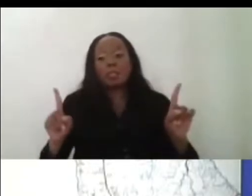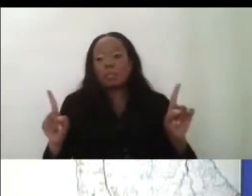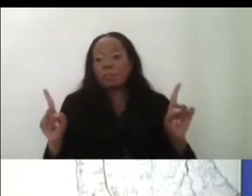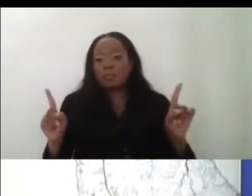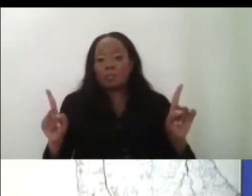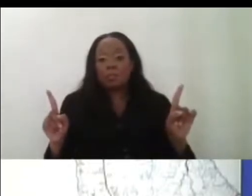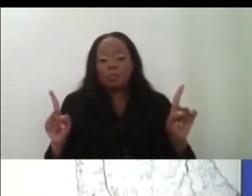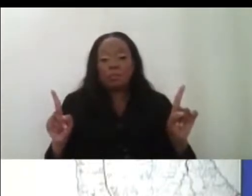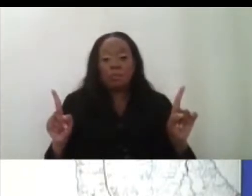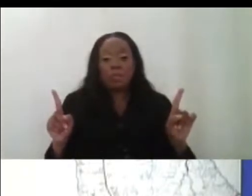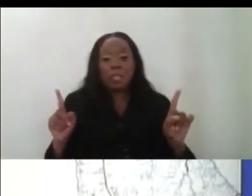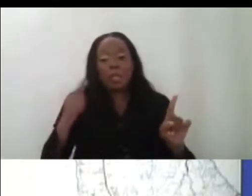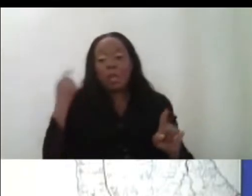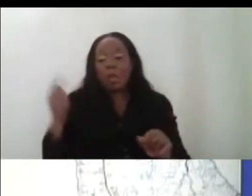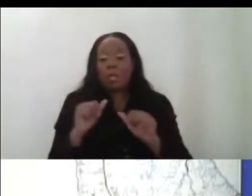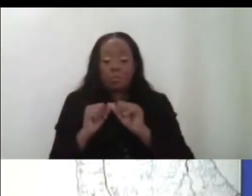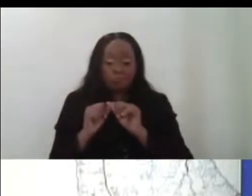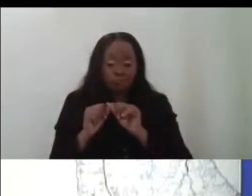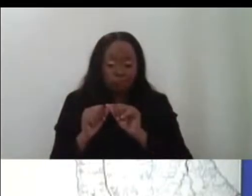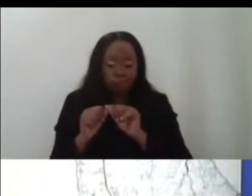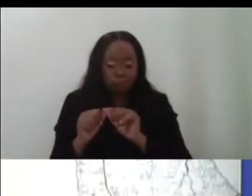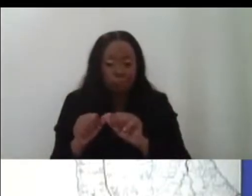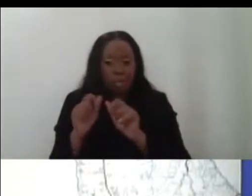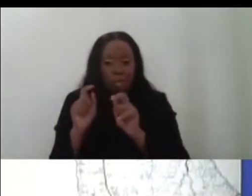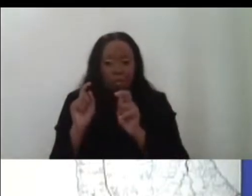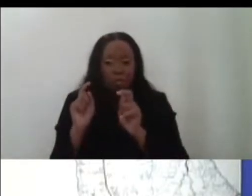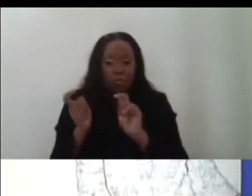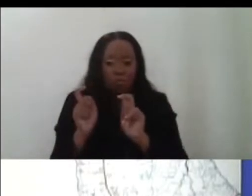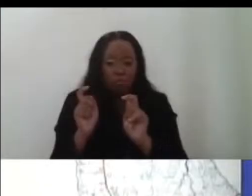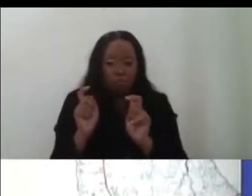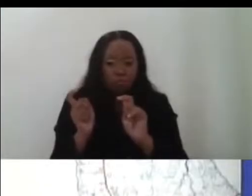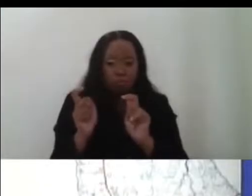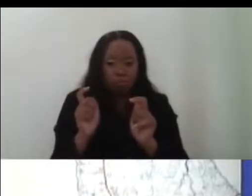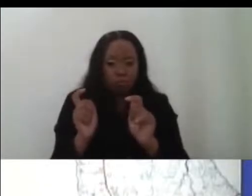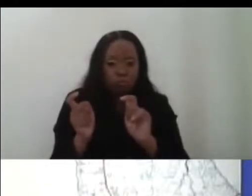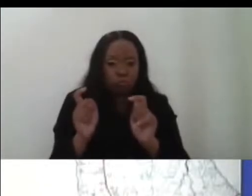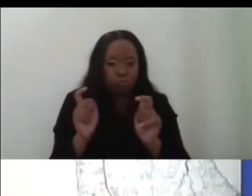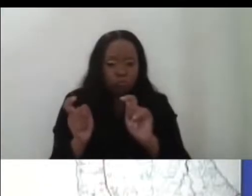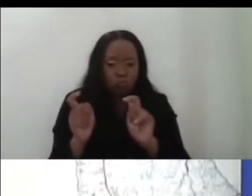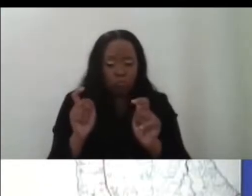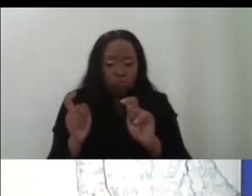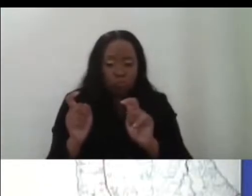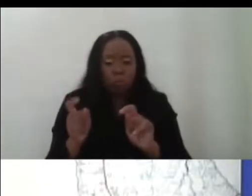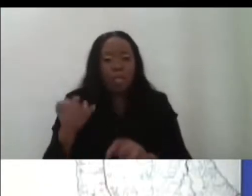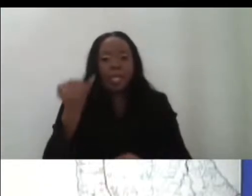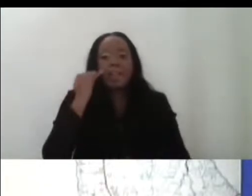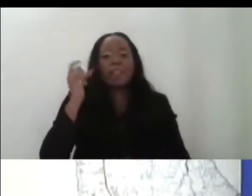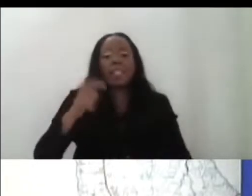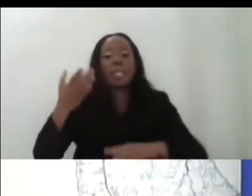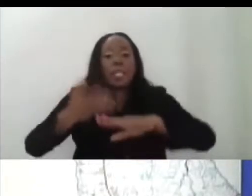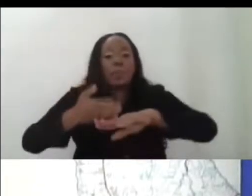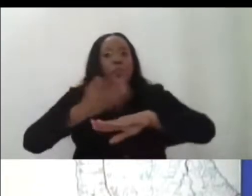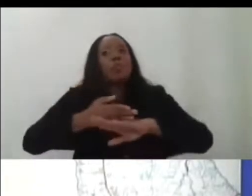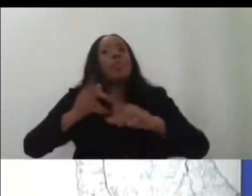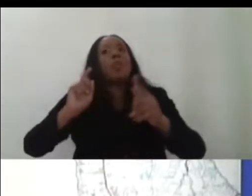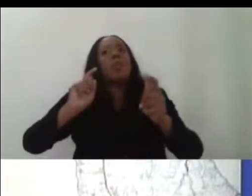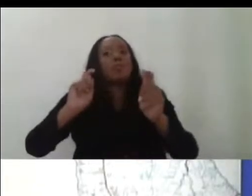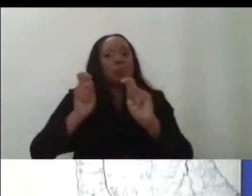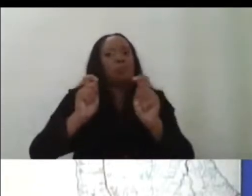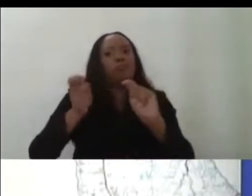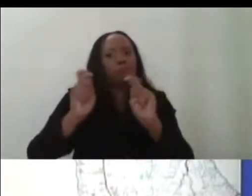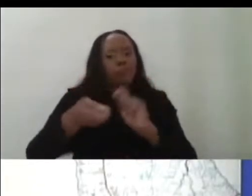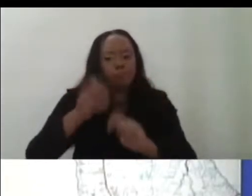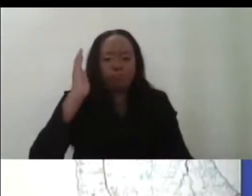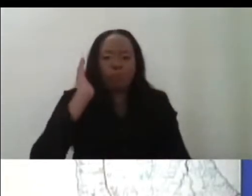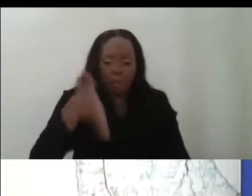a system comes, you then respond, you step it up to upgrade and respond based on the danger that is being presented to